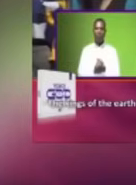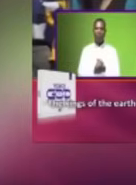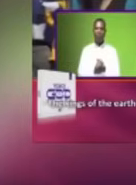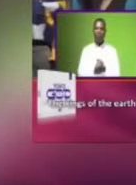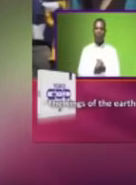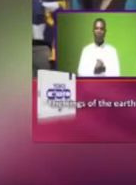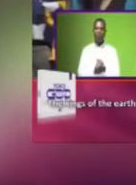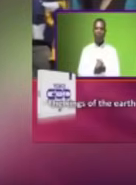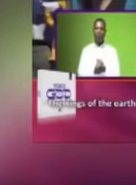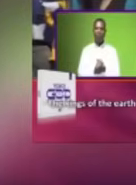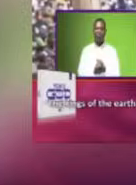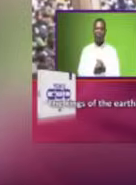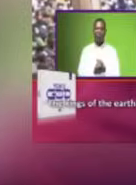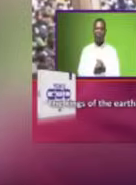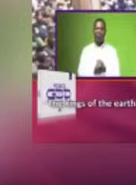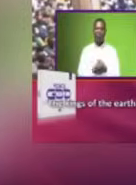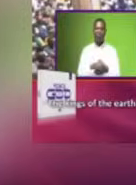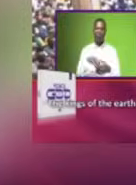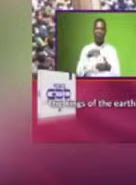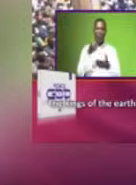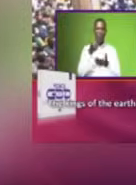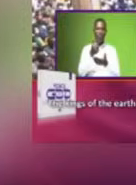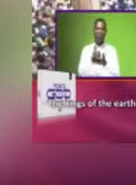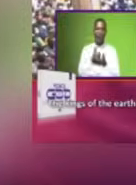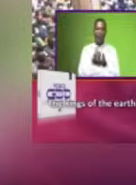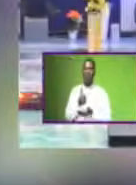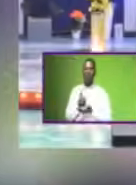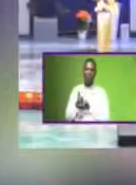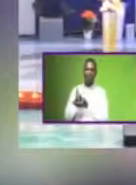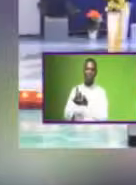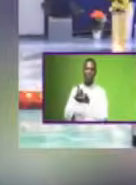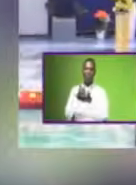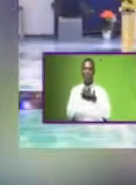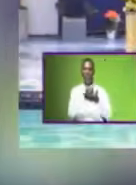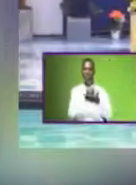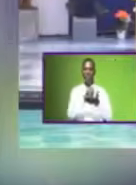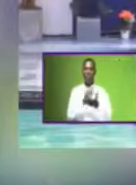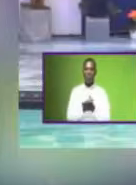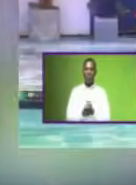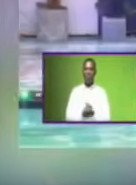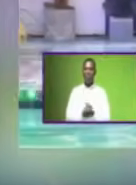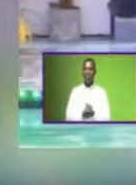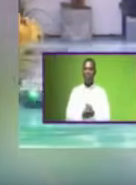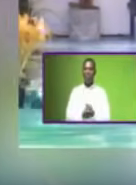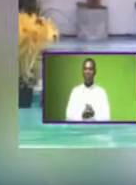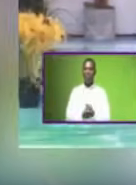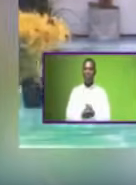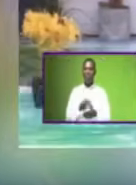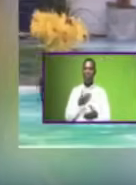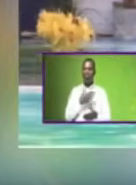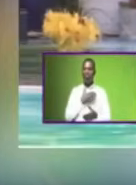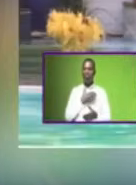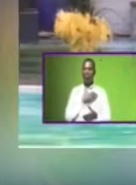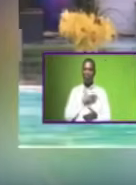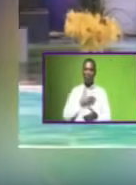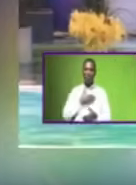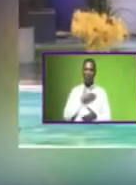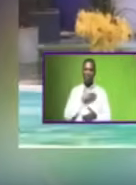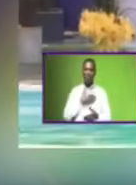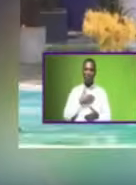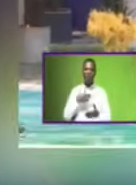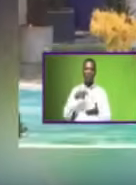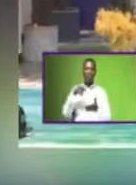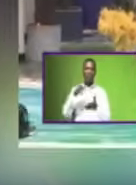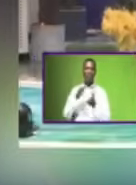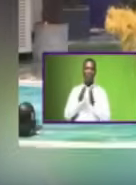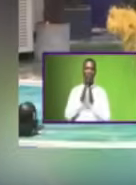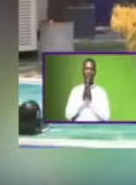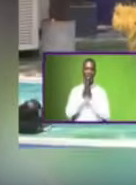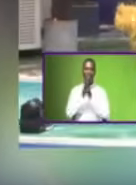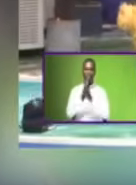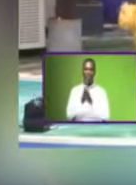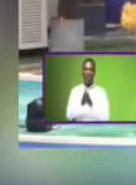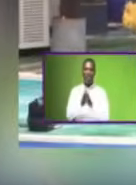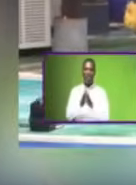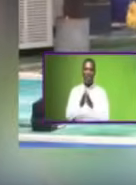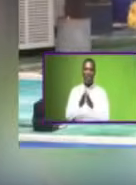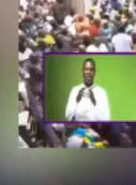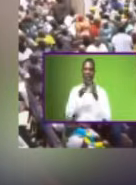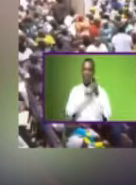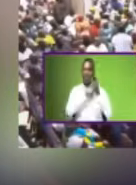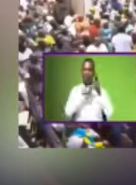Amen. To shame. Amen. Amen. Your best Philadelphia man.